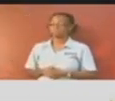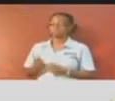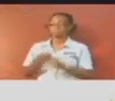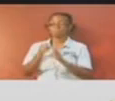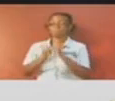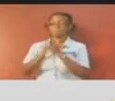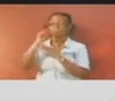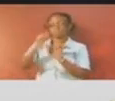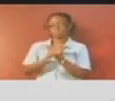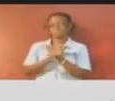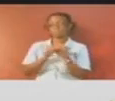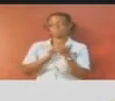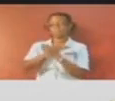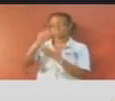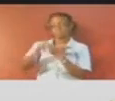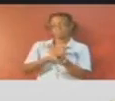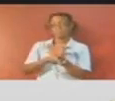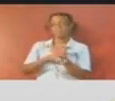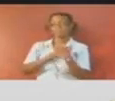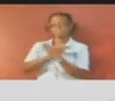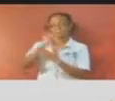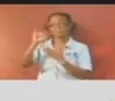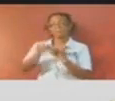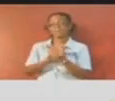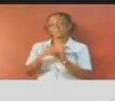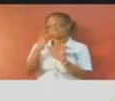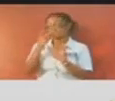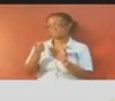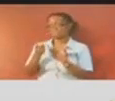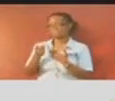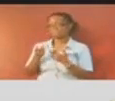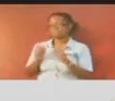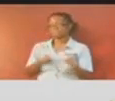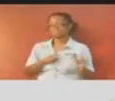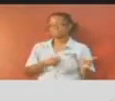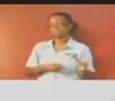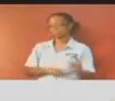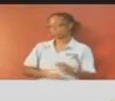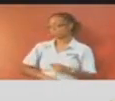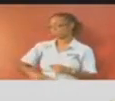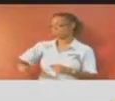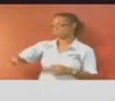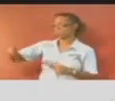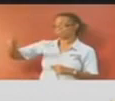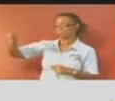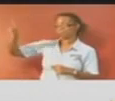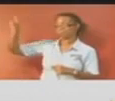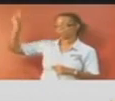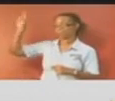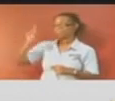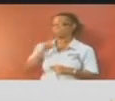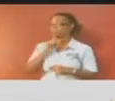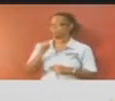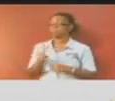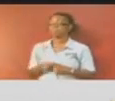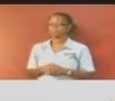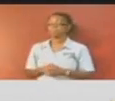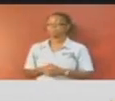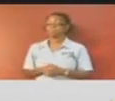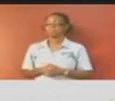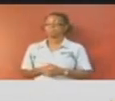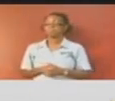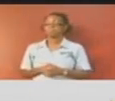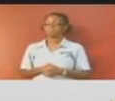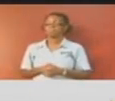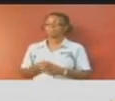to May, and seeing that in that time frame, what we were seeing is increasing numbers represented by those increasing heights